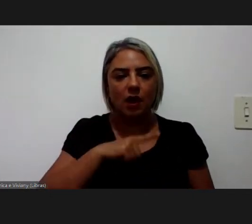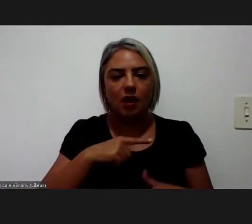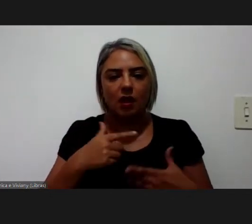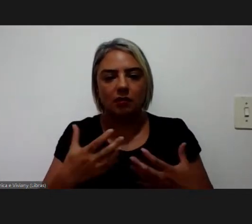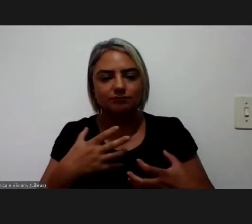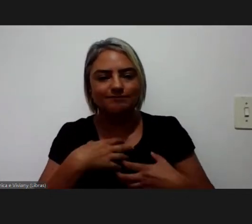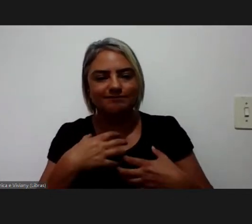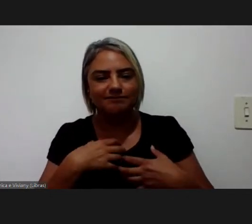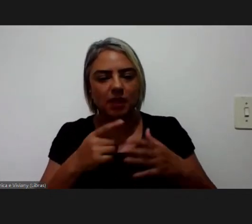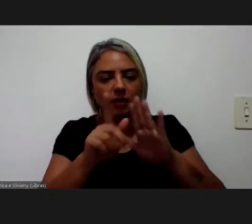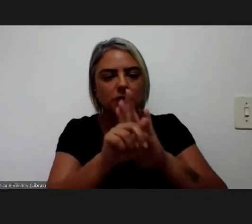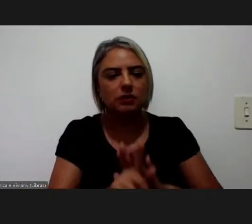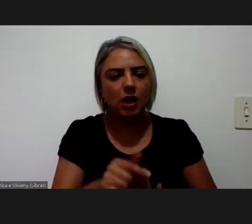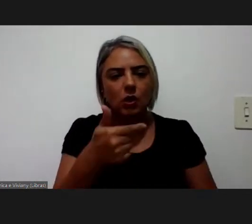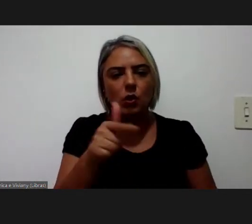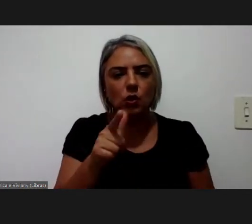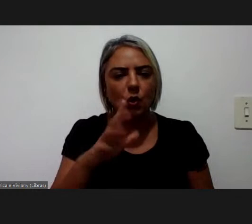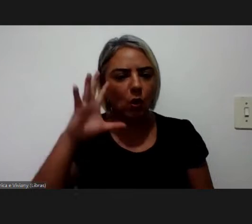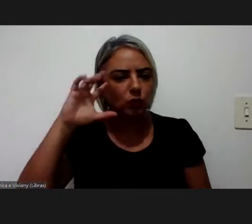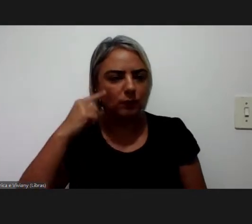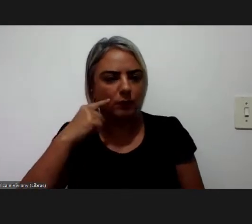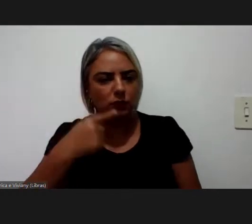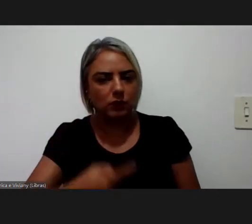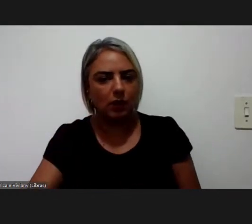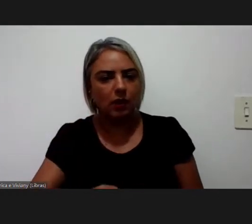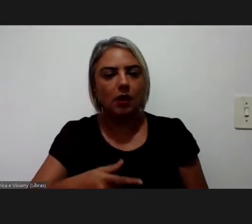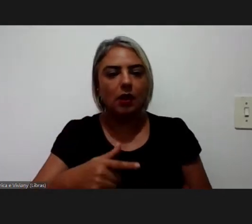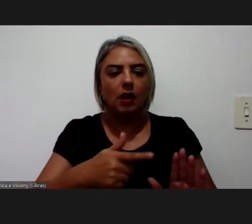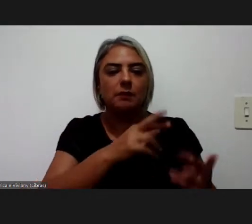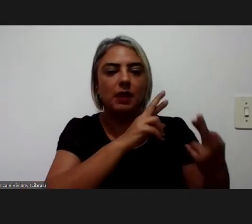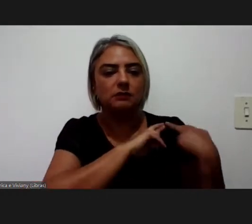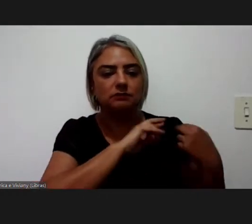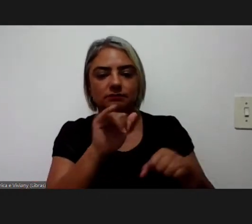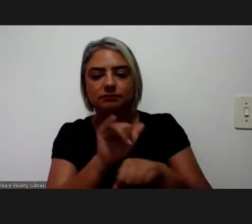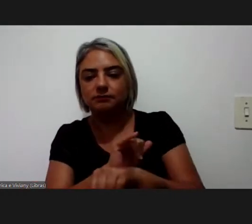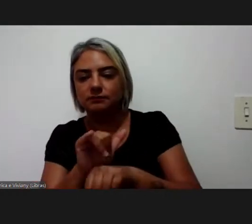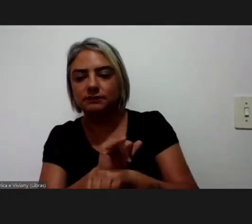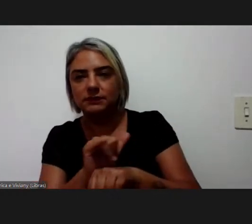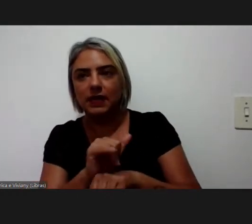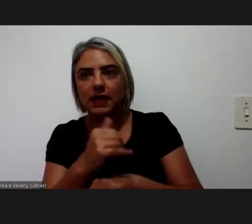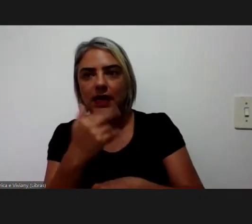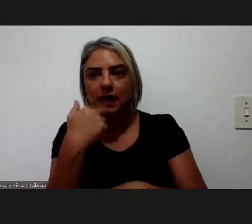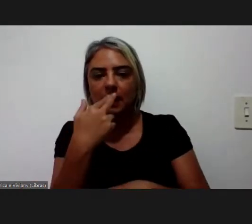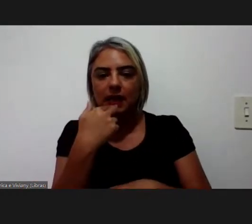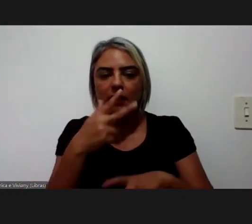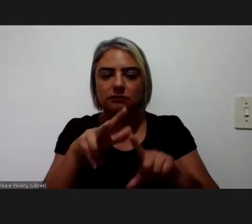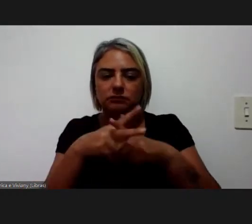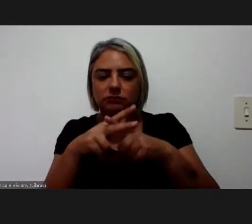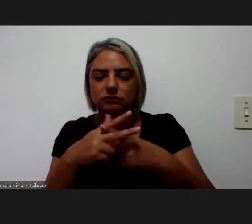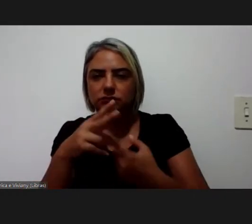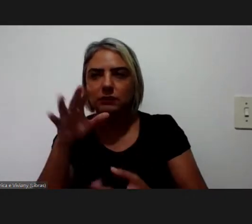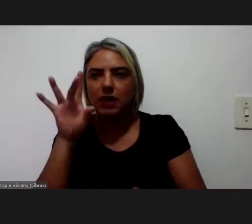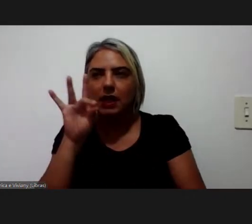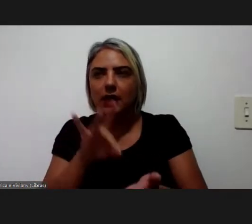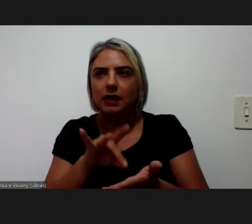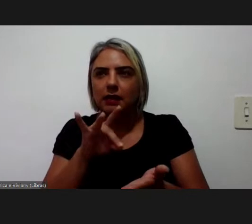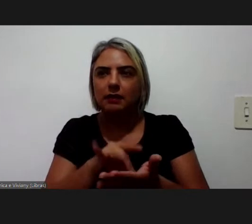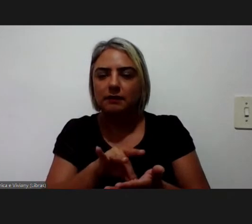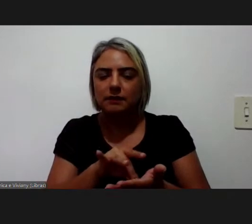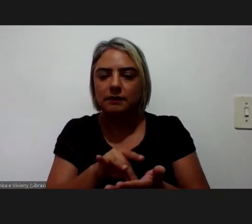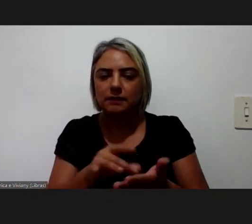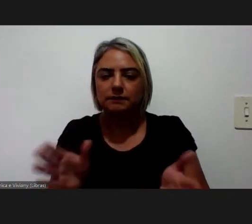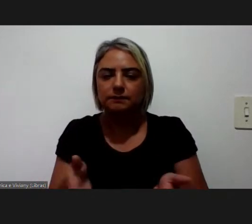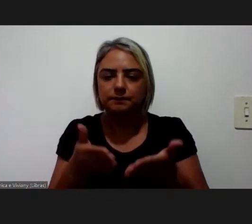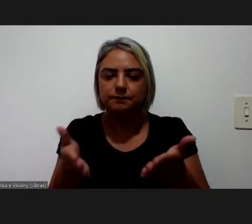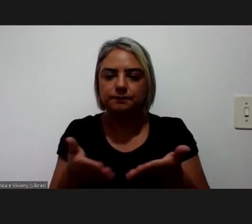The gestores urgency e of demais tomadores de sensitizing decisão managers and other sobre o papel decision makers estratégico about da the nutrição no strategic role of funcionamento efetivo nutrition para a and as an melhoria das condições de effect